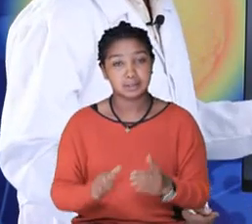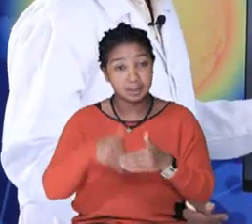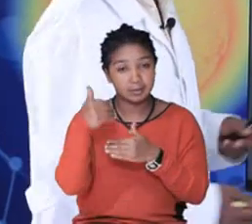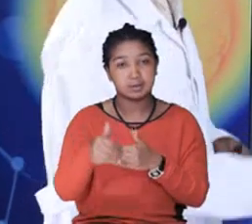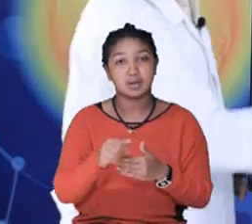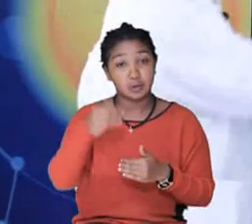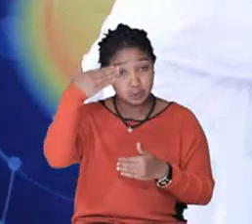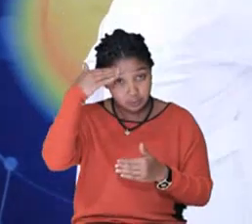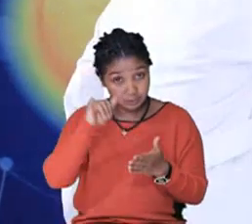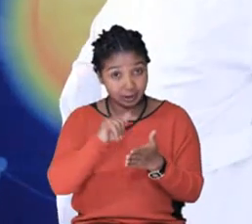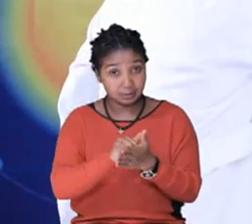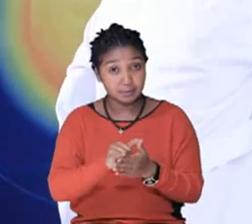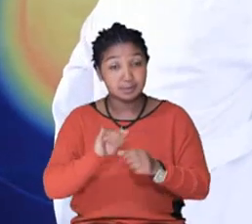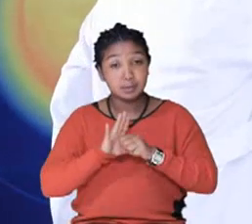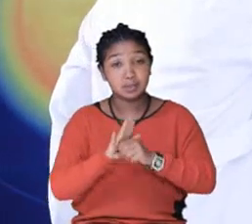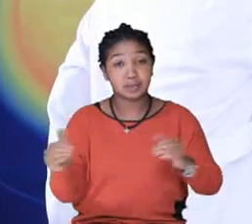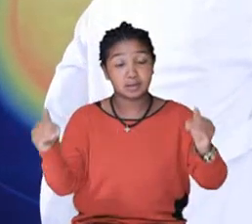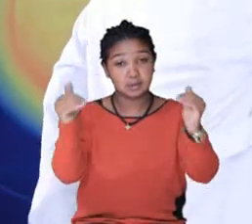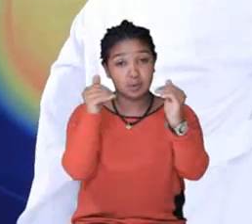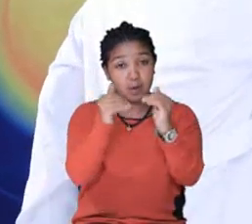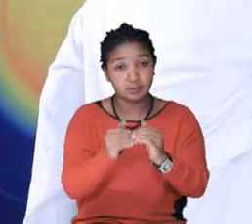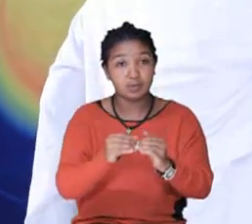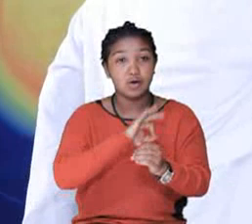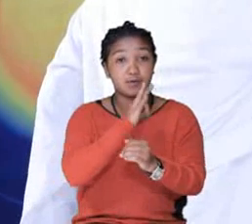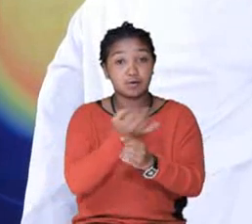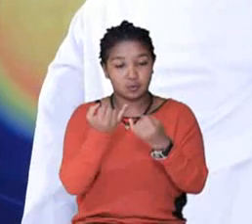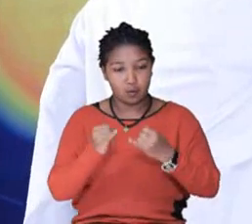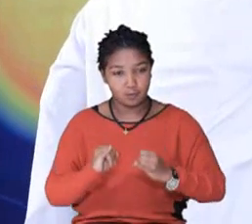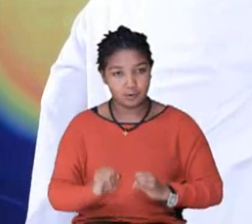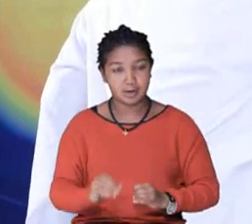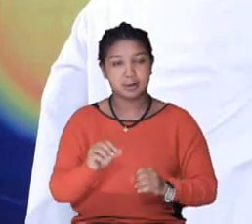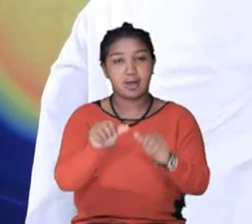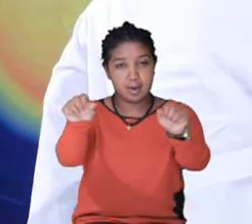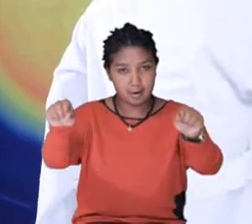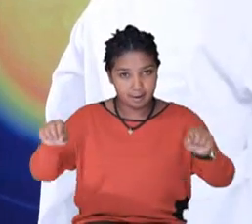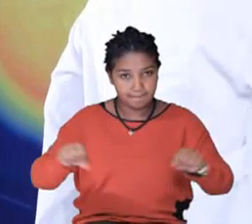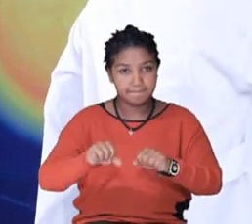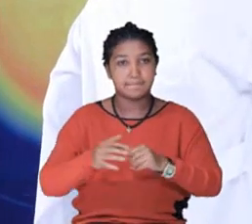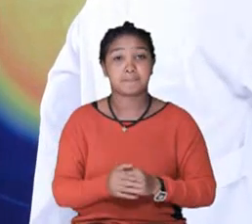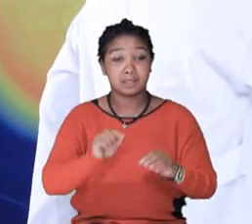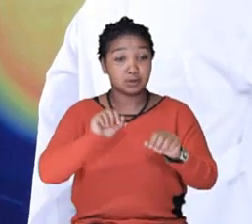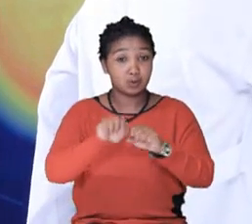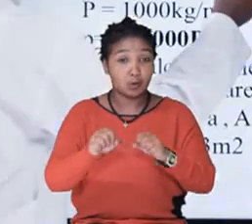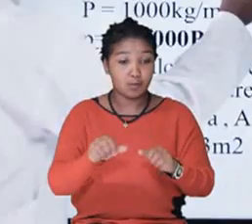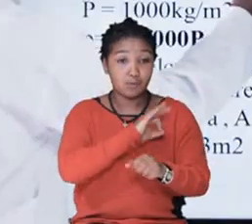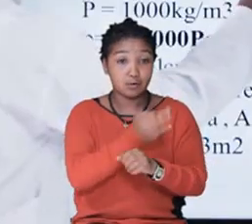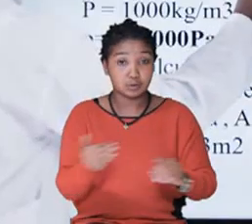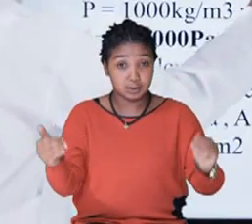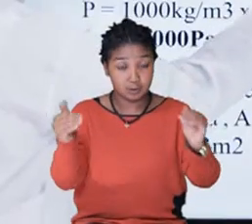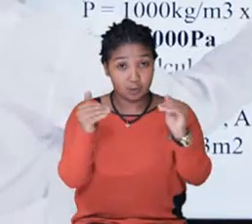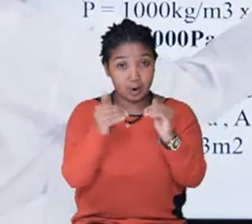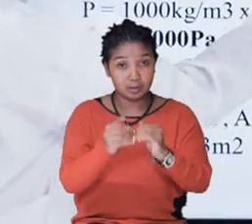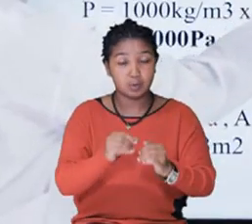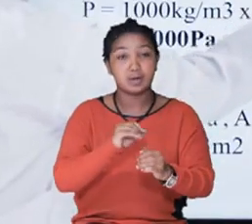Then you know that pressure is equals to force over area. So force is equals